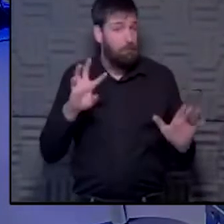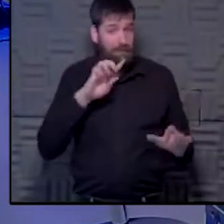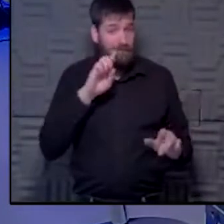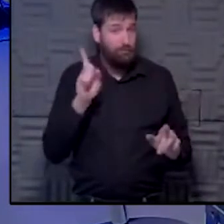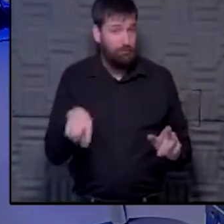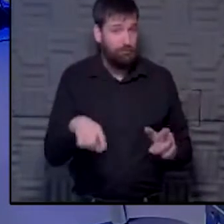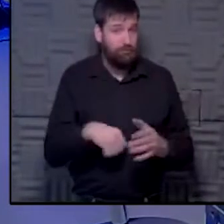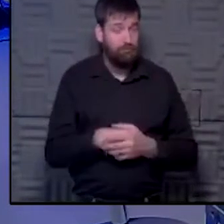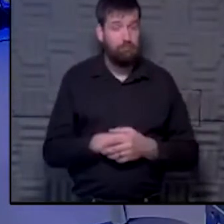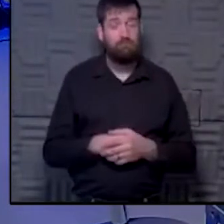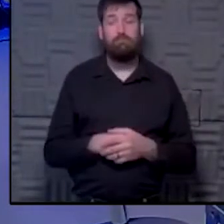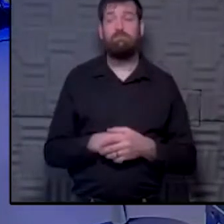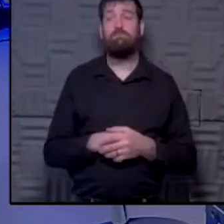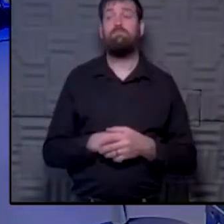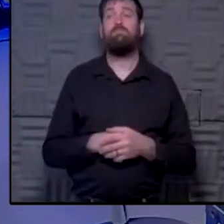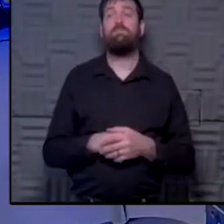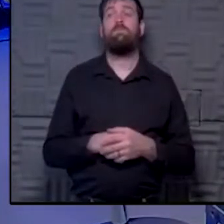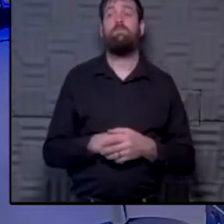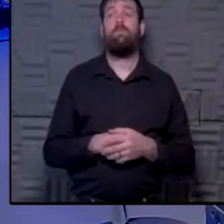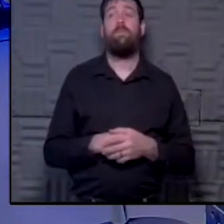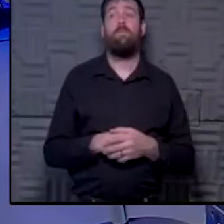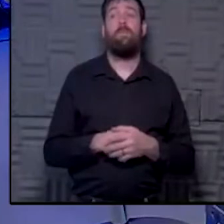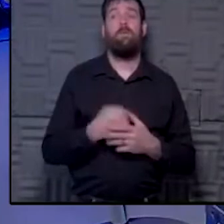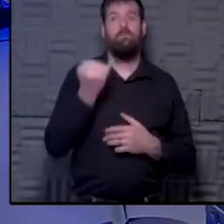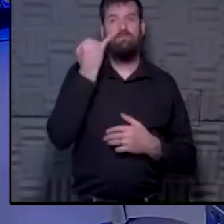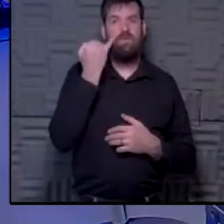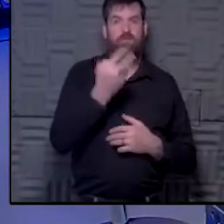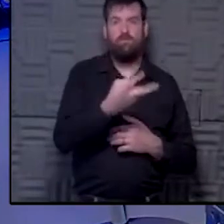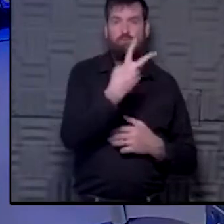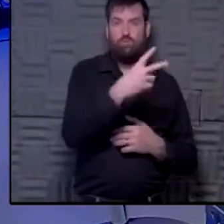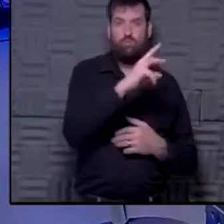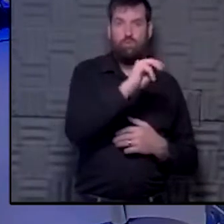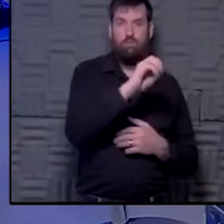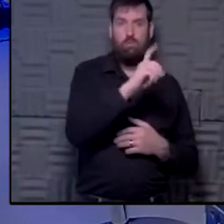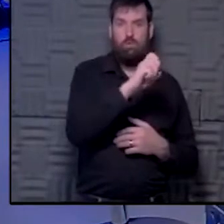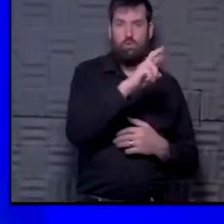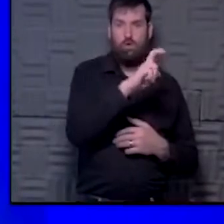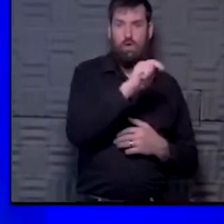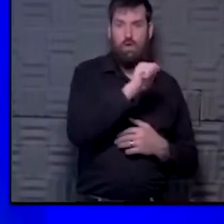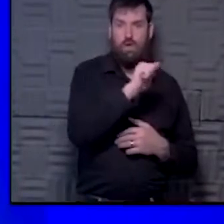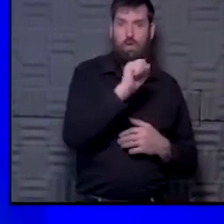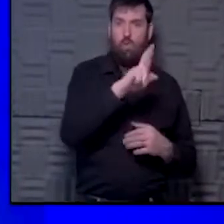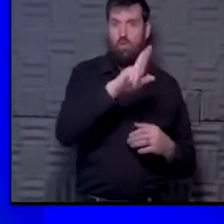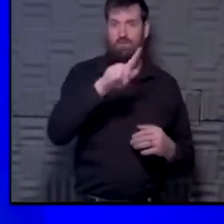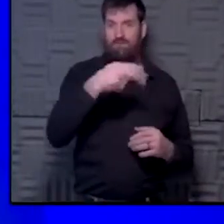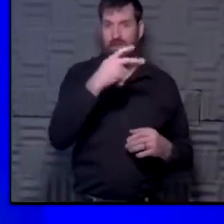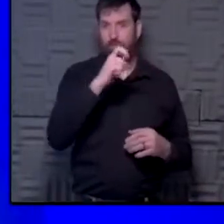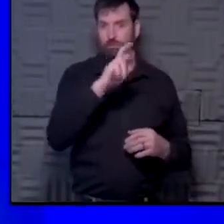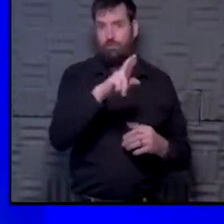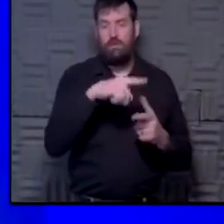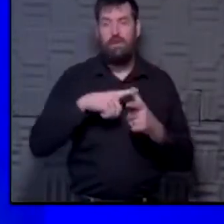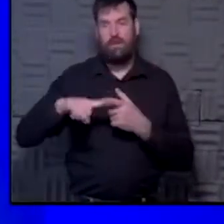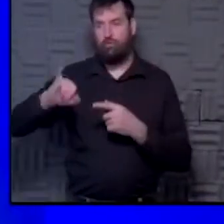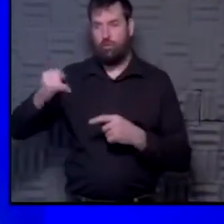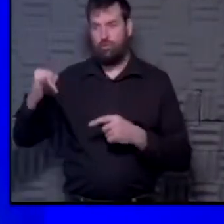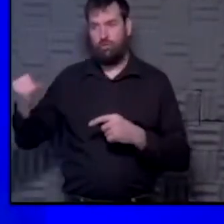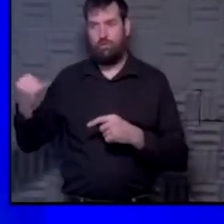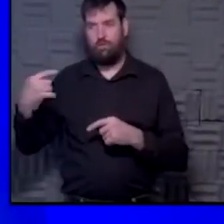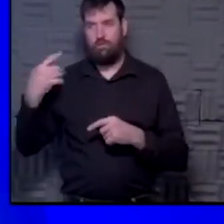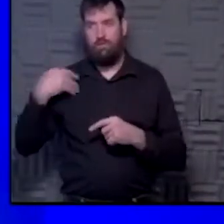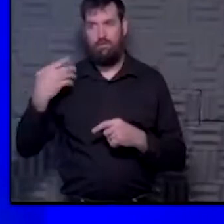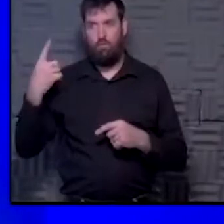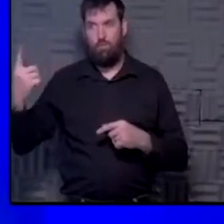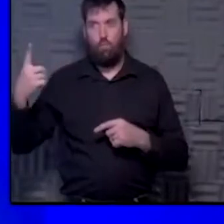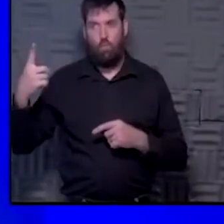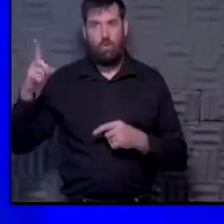that. So what if you get a 2-shot regimen with Moderna and Pfizer, and then Johnson & Johnson has their 1-dose regimen that